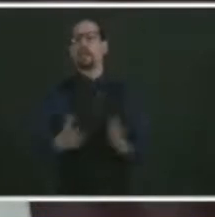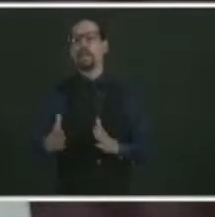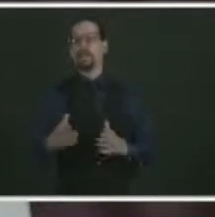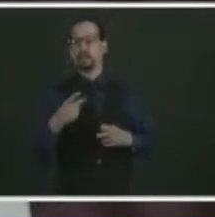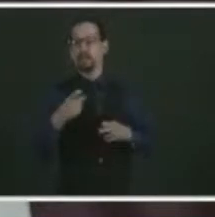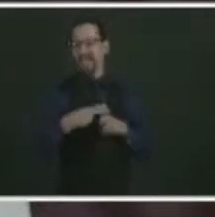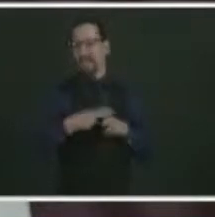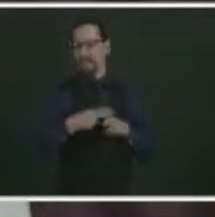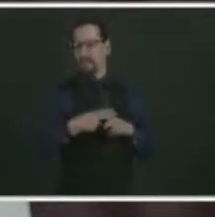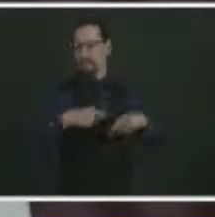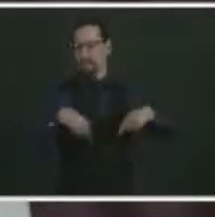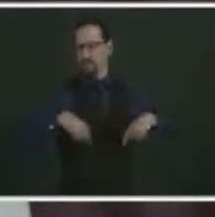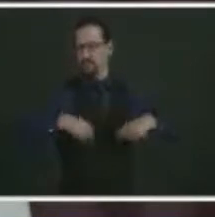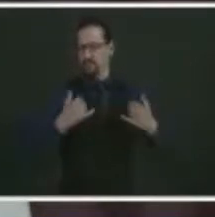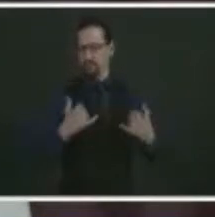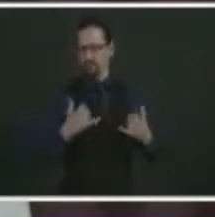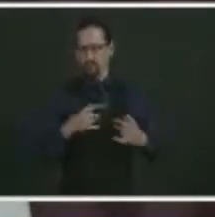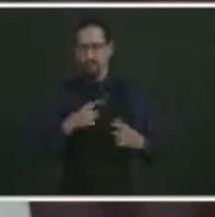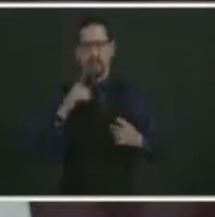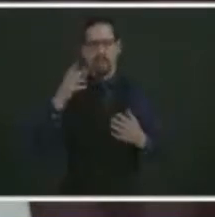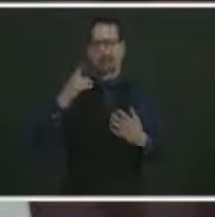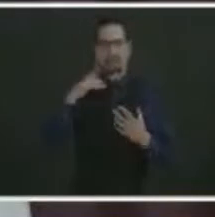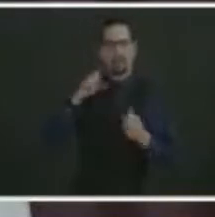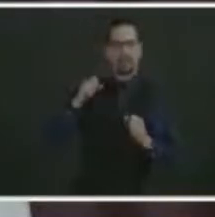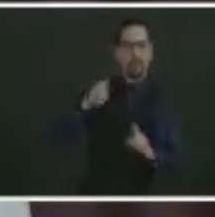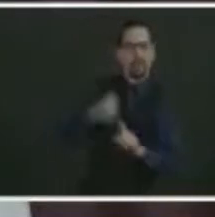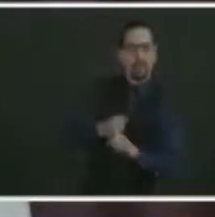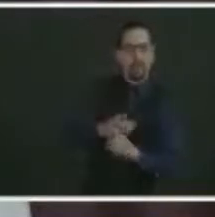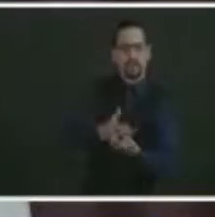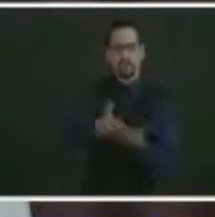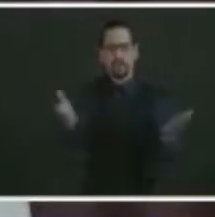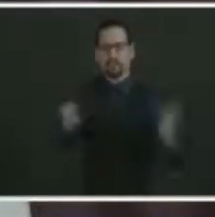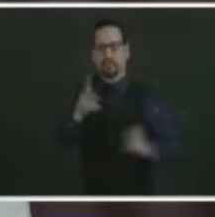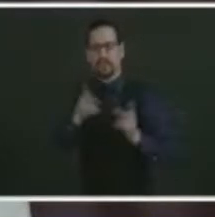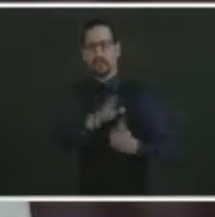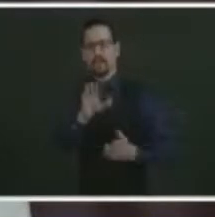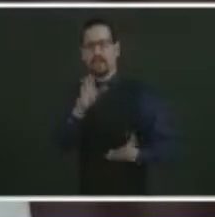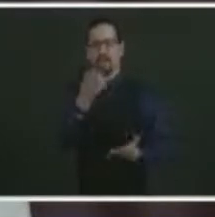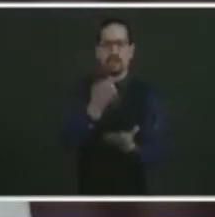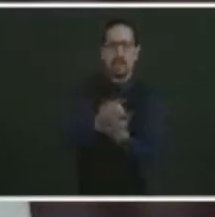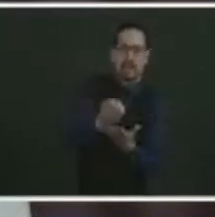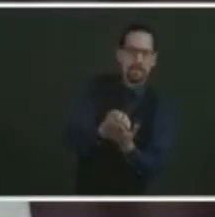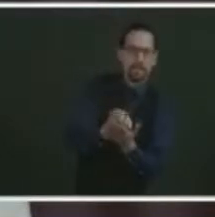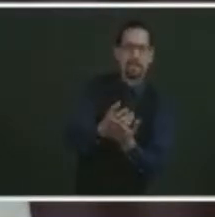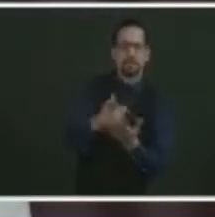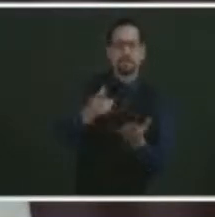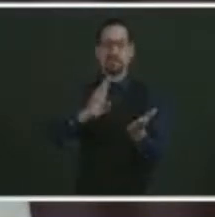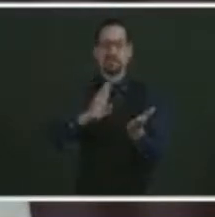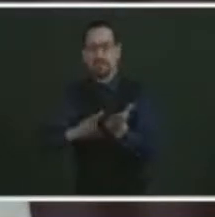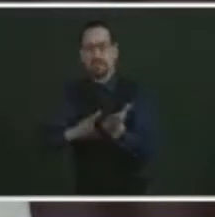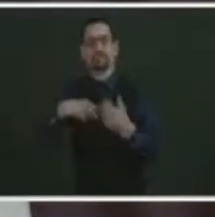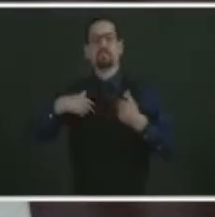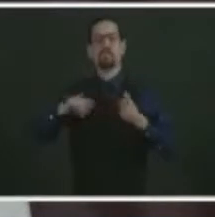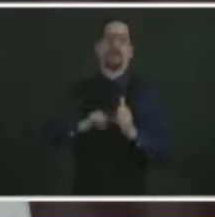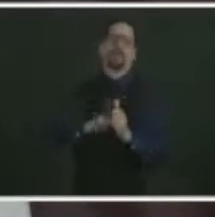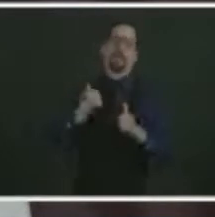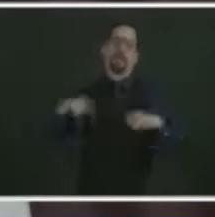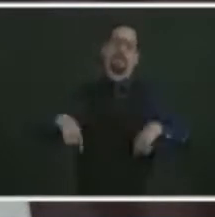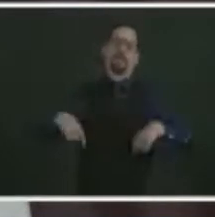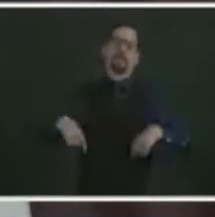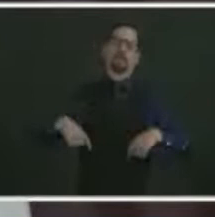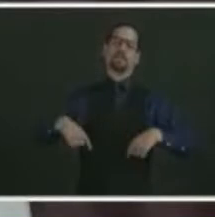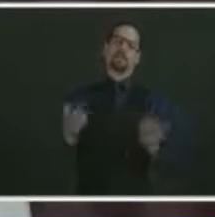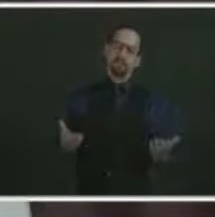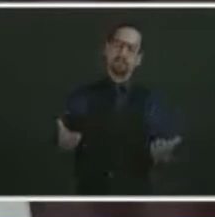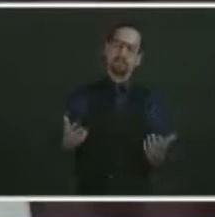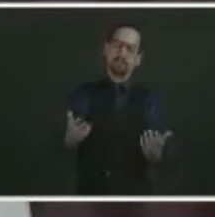impacting their life economically at a challenging time, and it is a a smart and responsible action to take. It's not going to balance